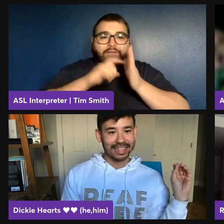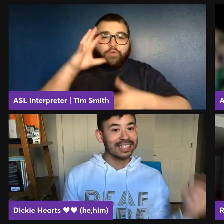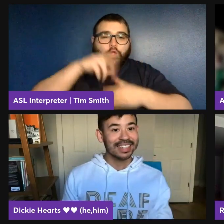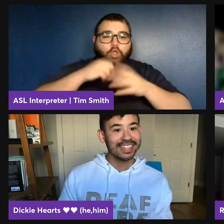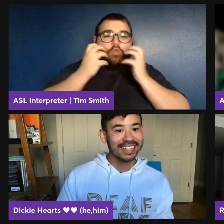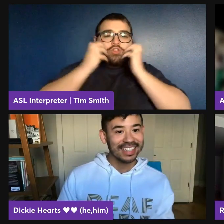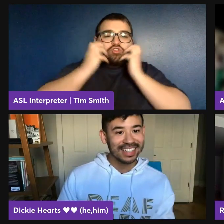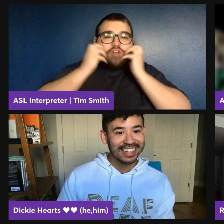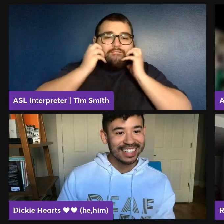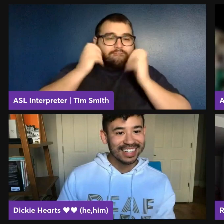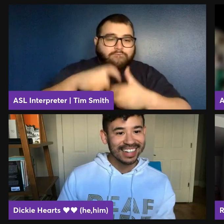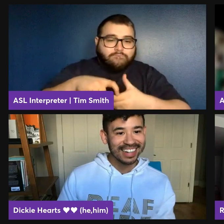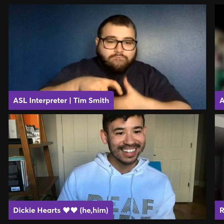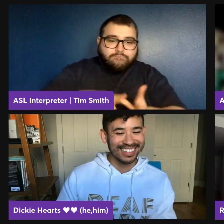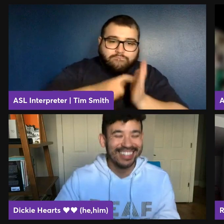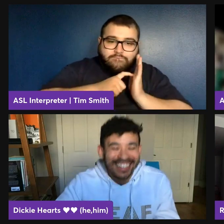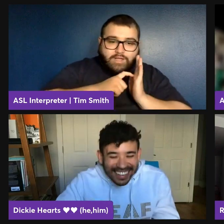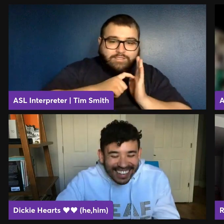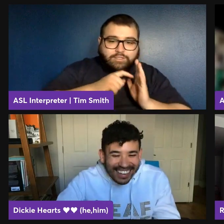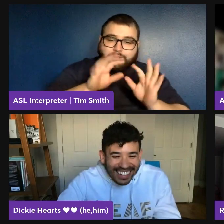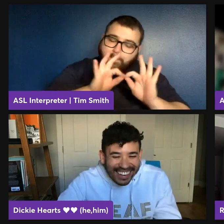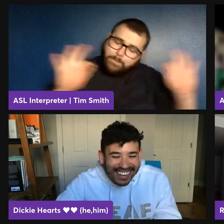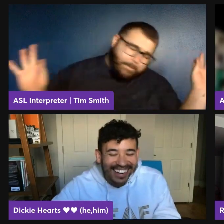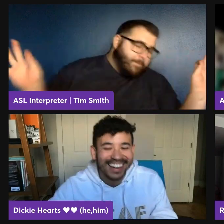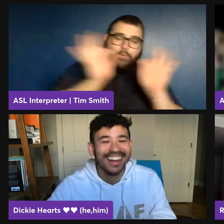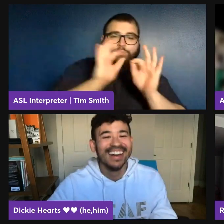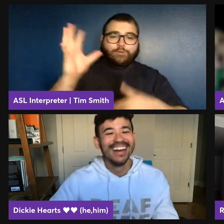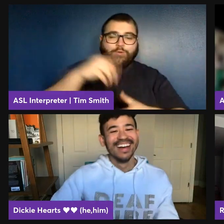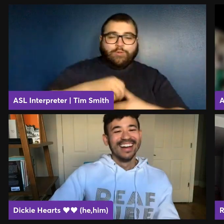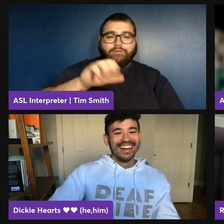very important to include the scruff.